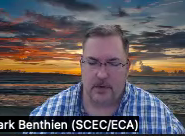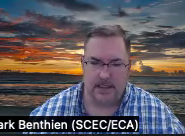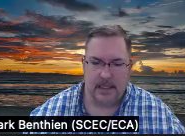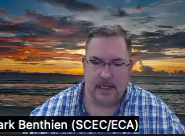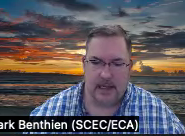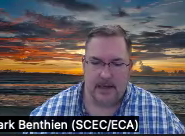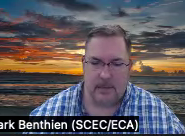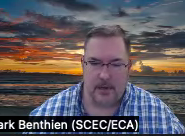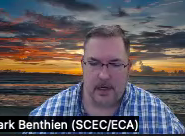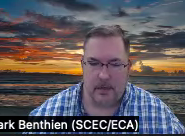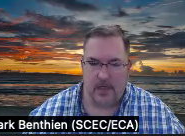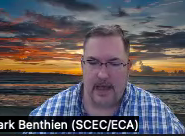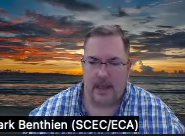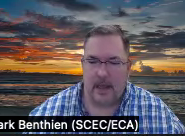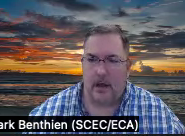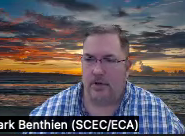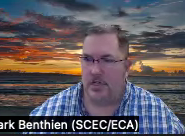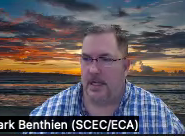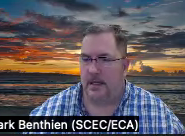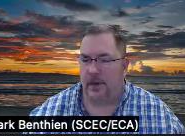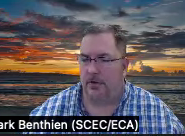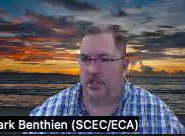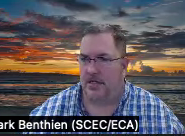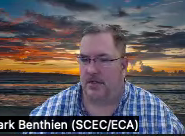for earthquakes any time of the year. With that, I